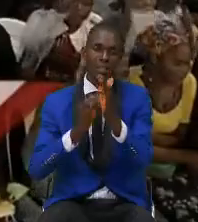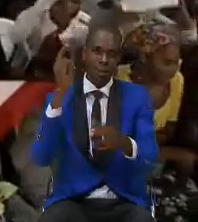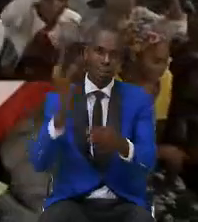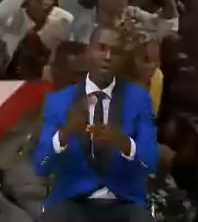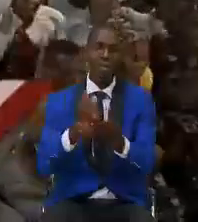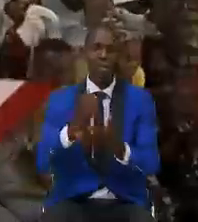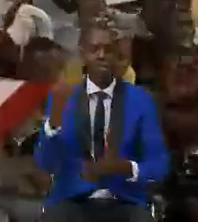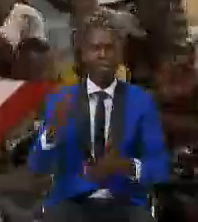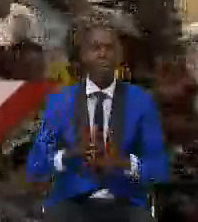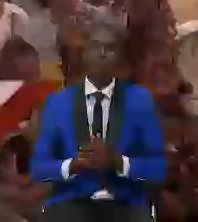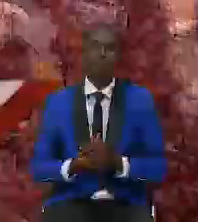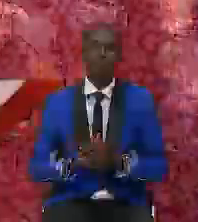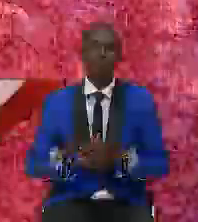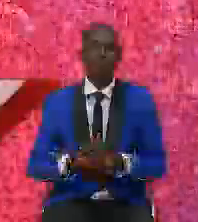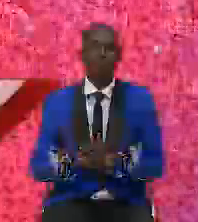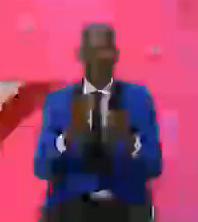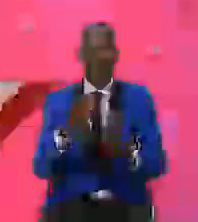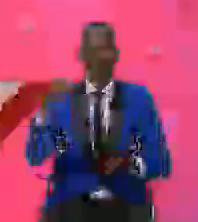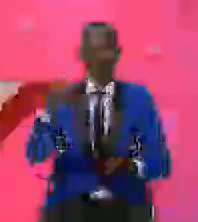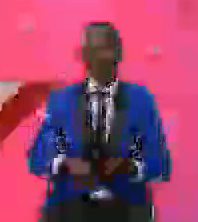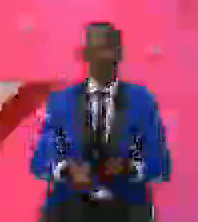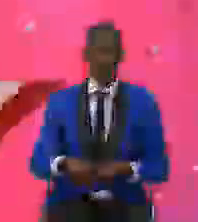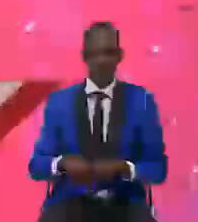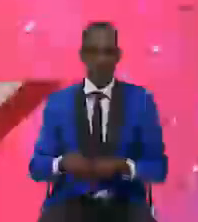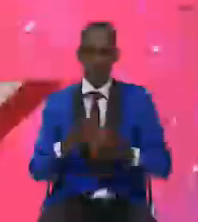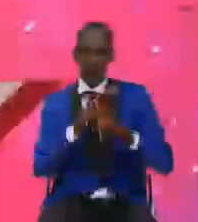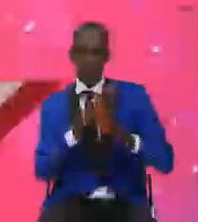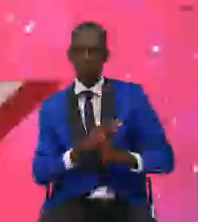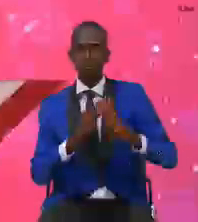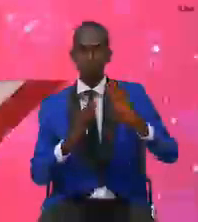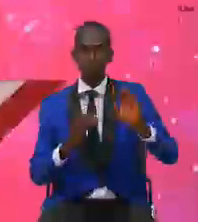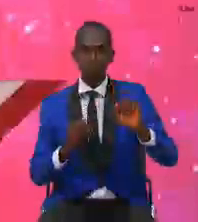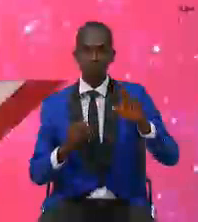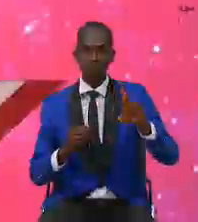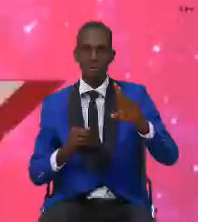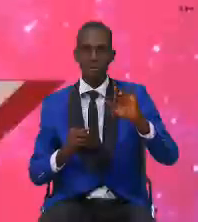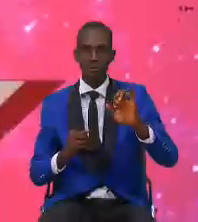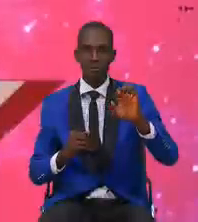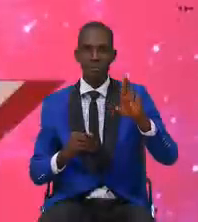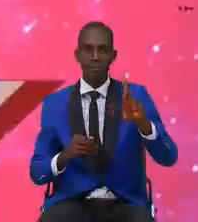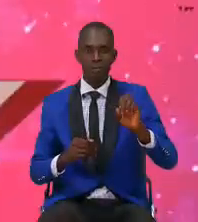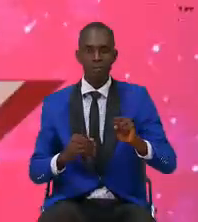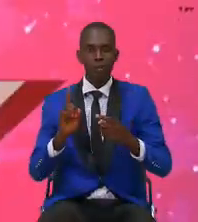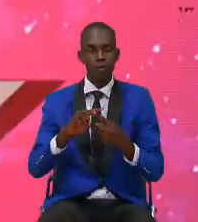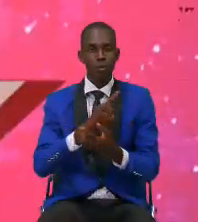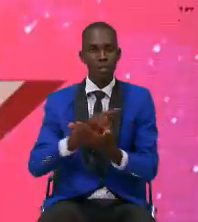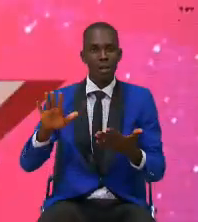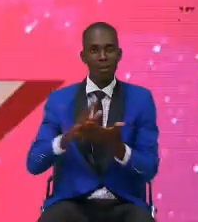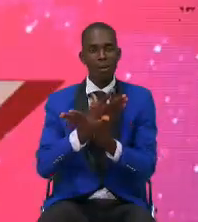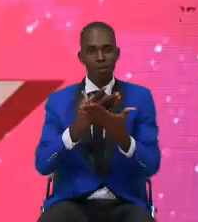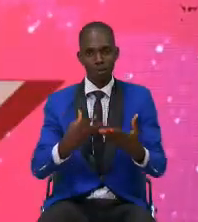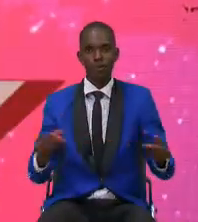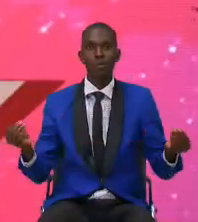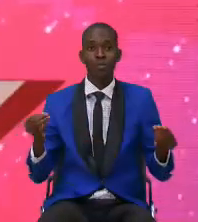name. Breaking down barriers to divine solution. The story